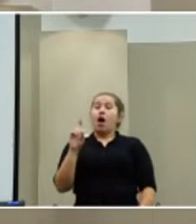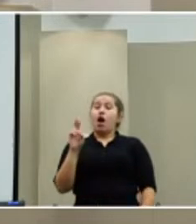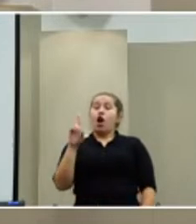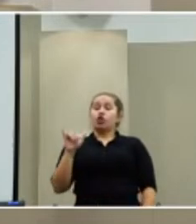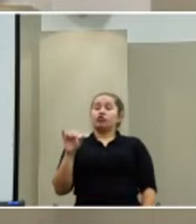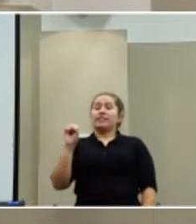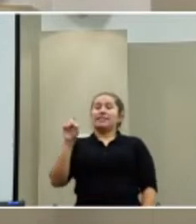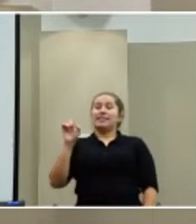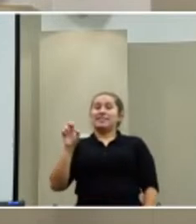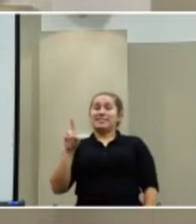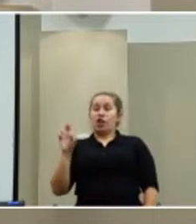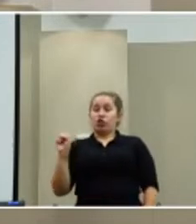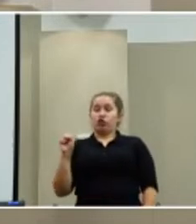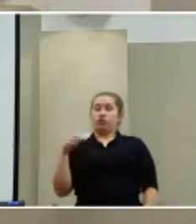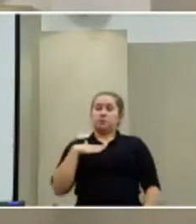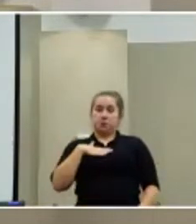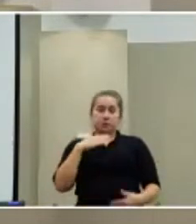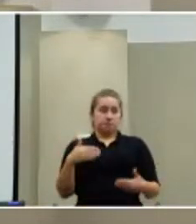please.